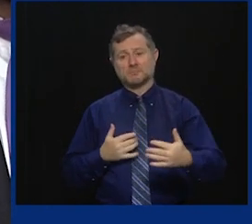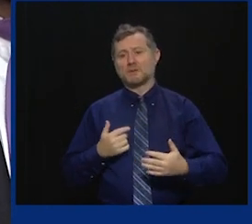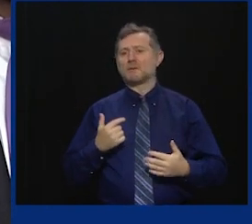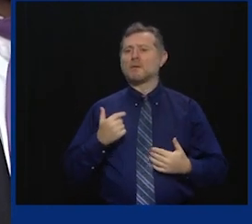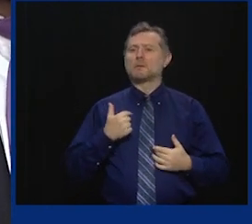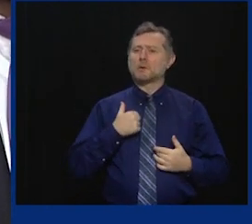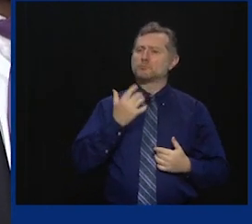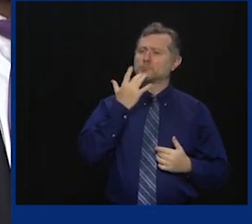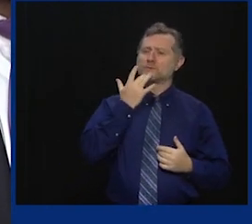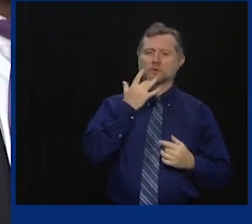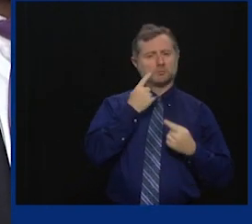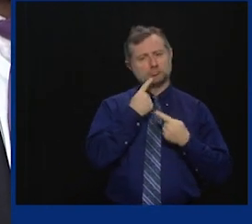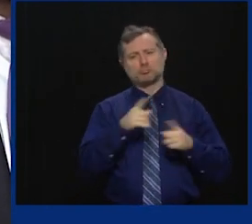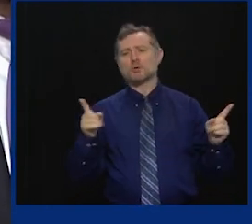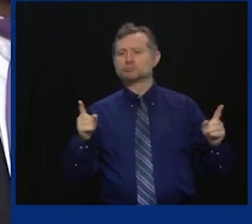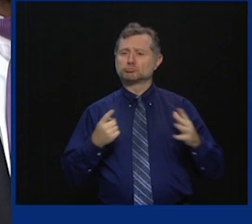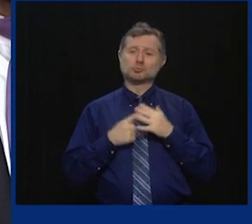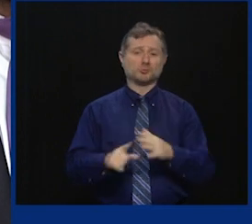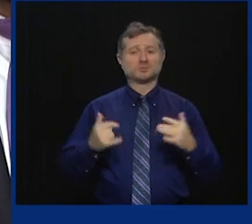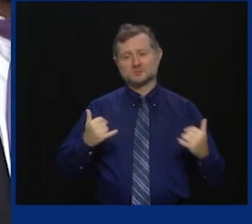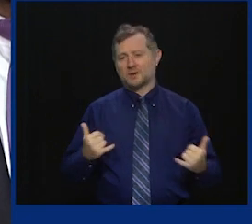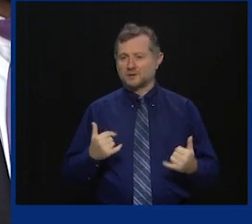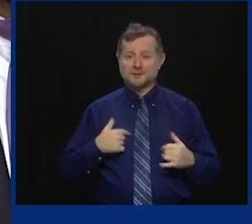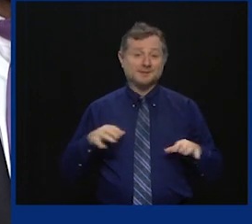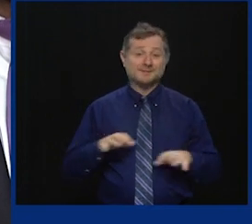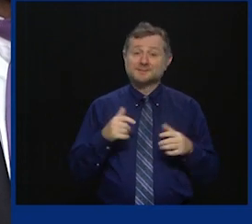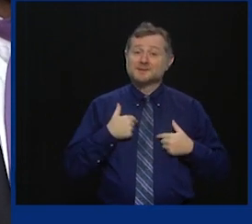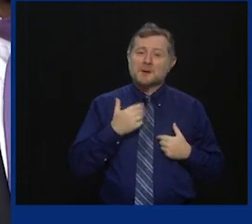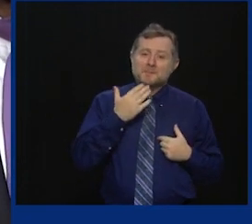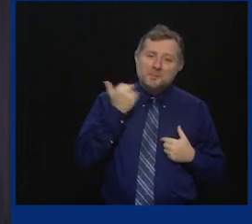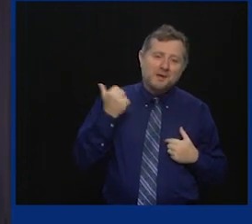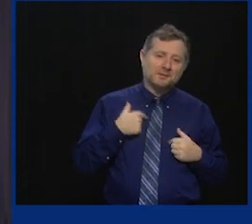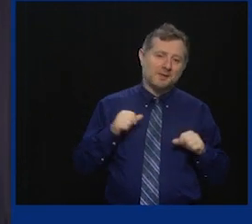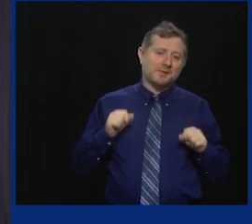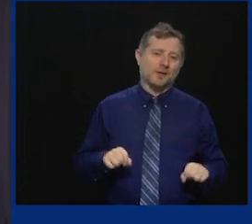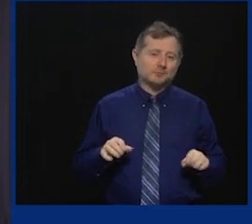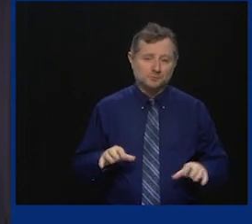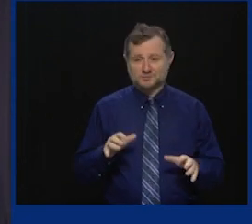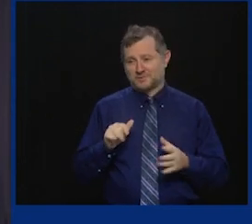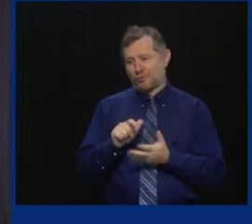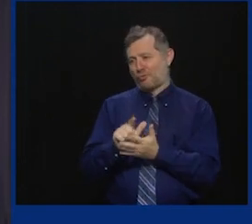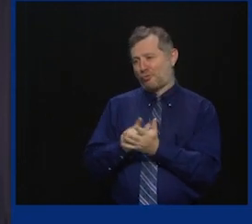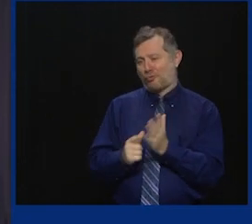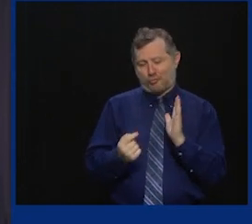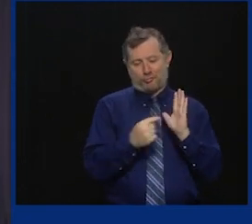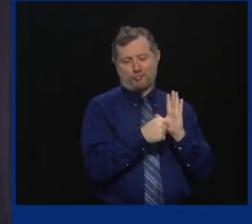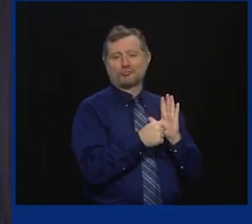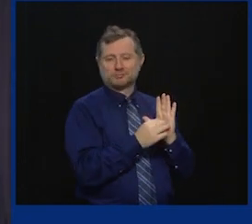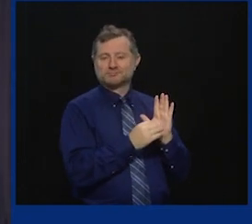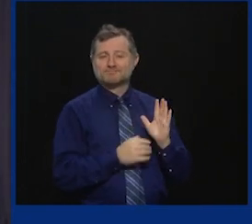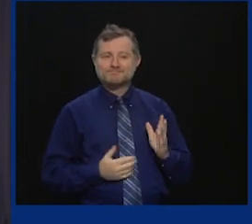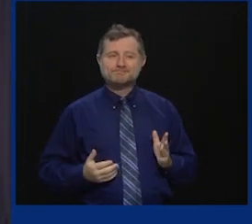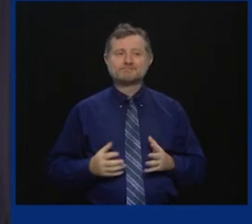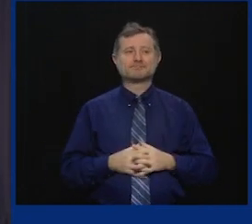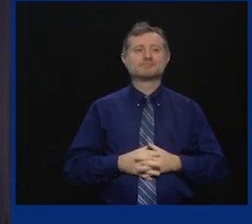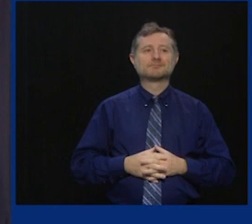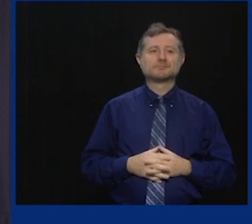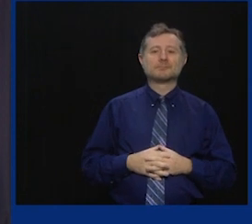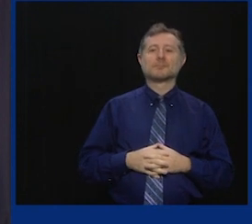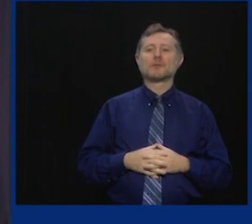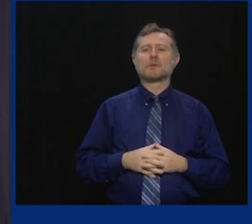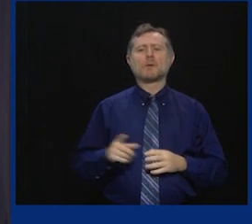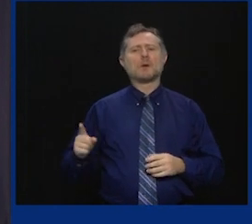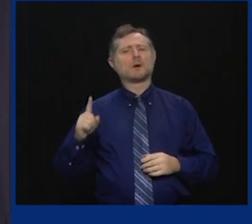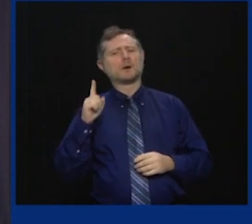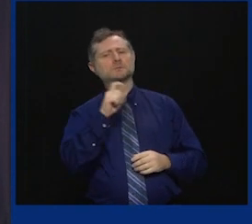could with the law as written. Another question? So is the 191 people just for